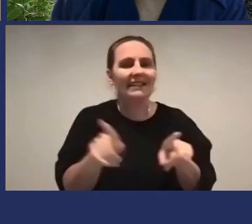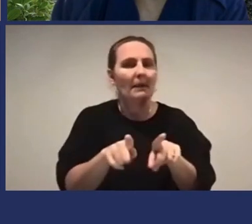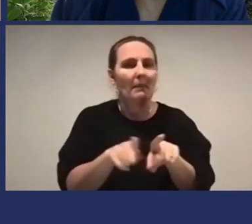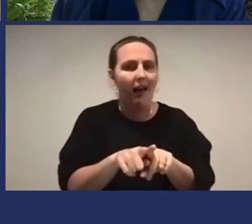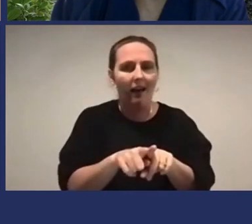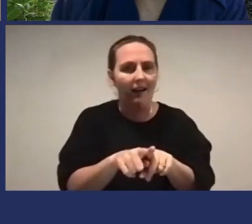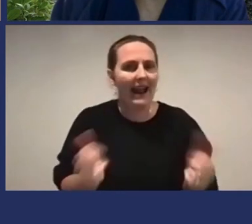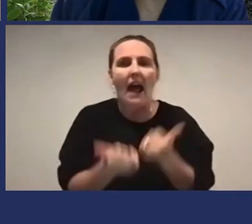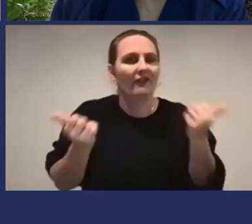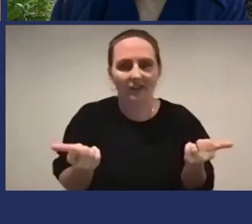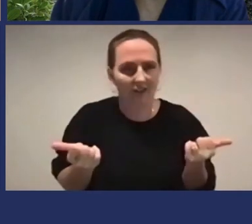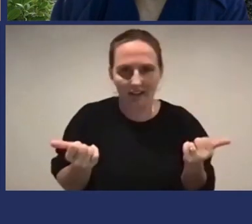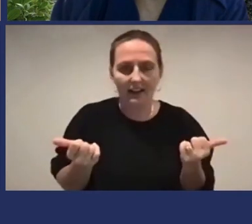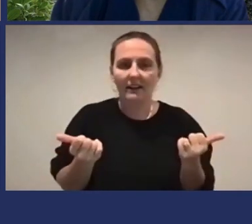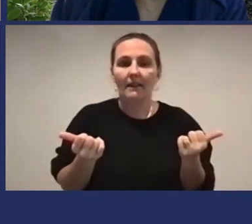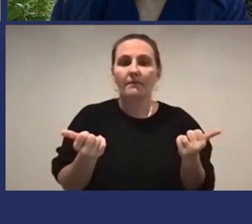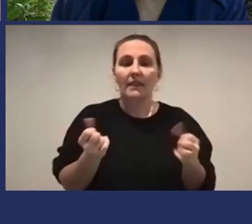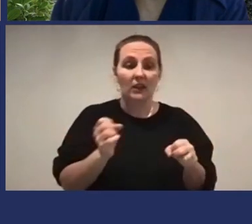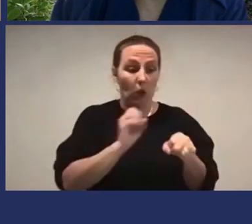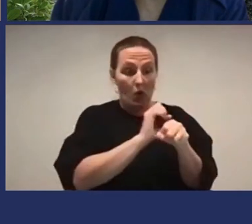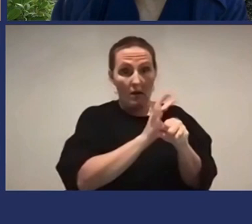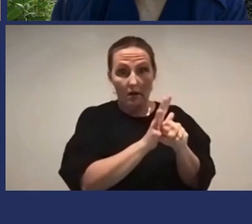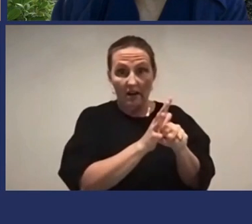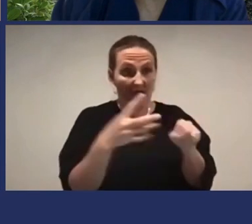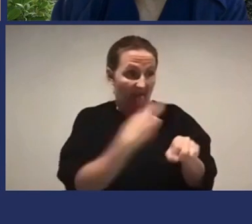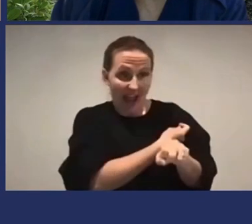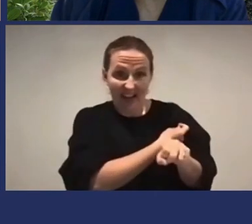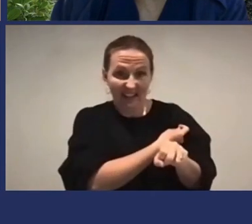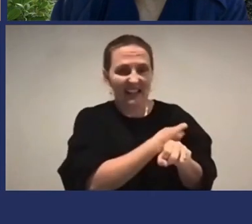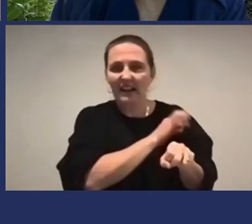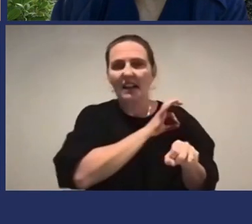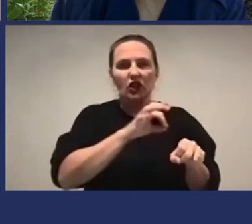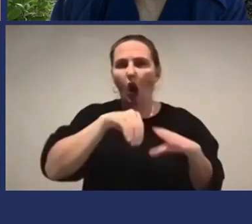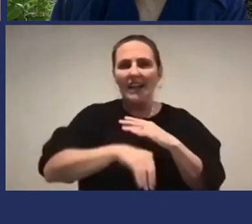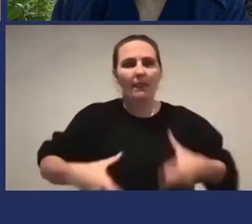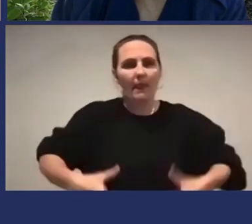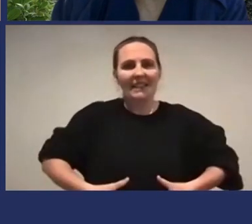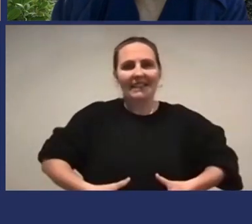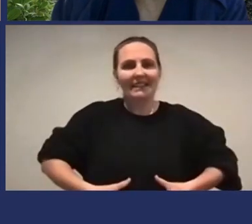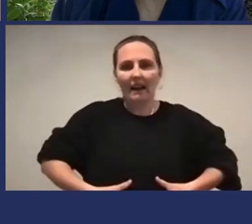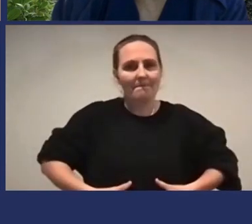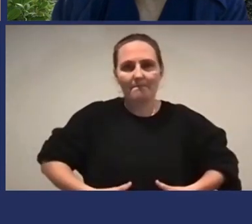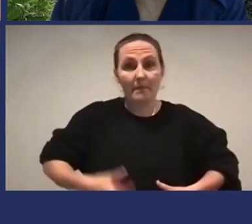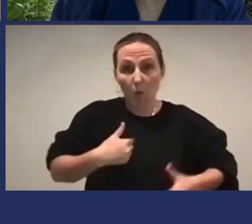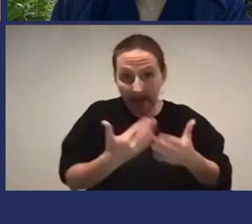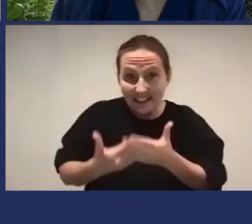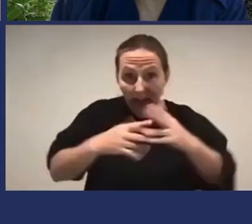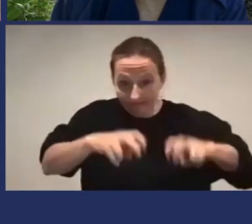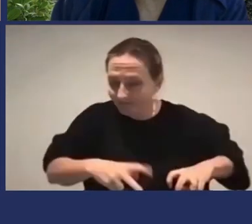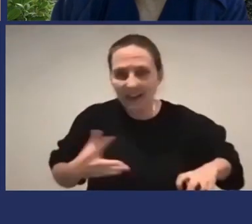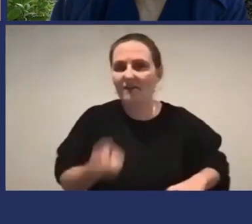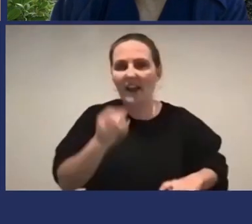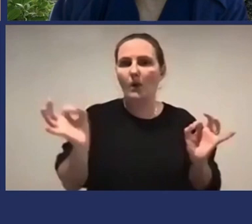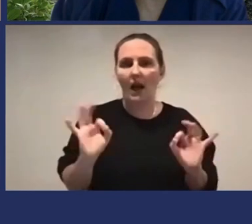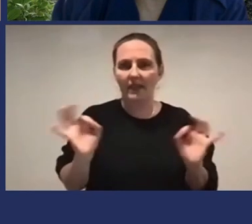its things in the placentas that we study. And with respect to fertility, I don't know if that has come up as a question, but, you